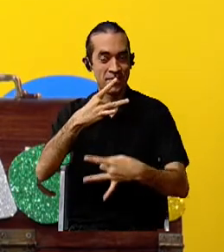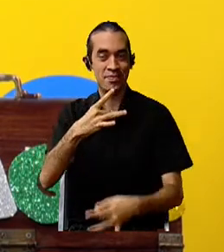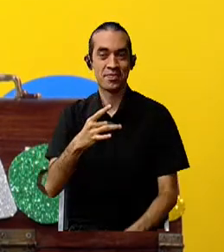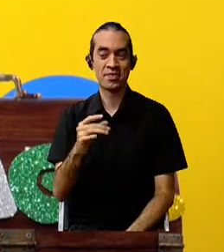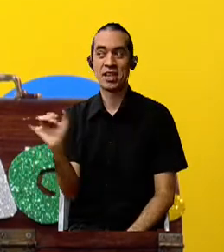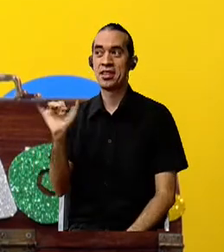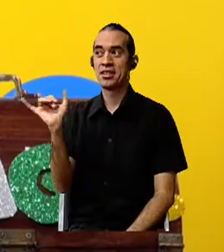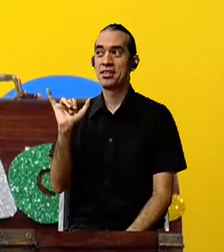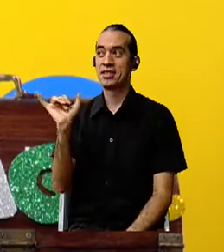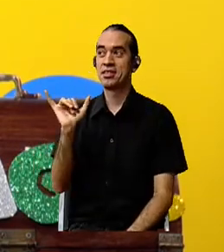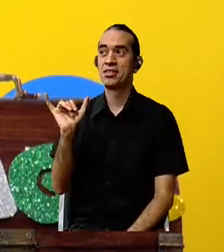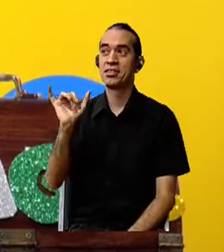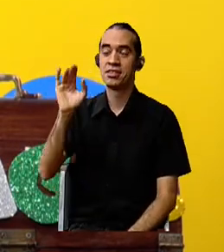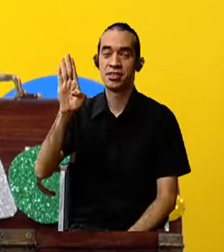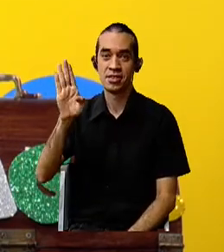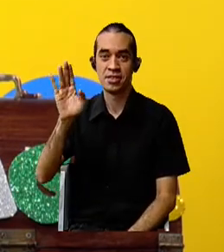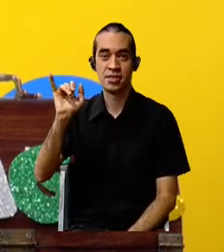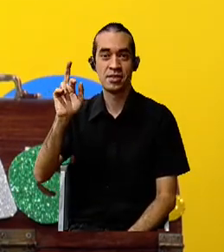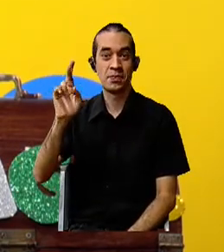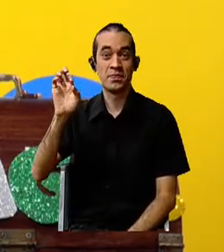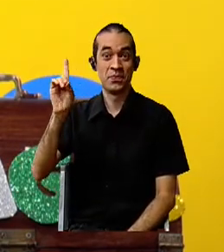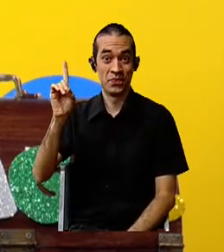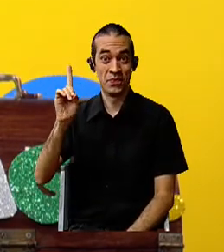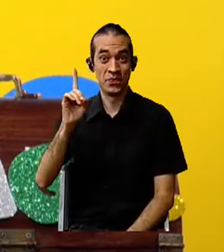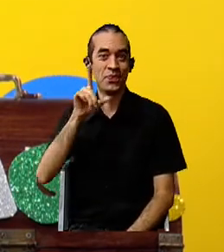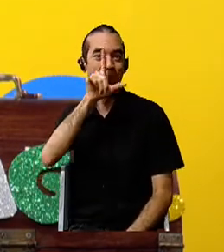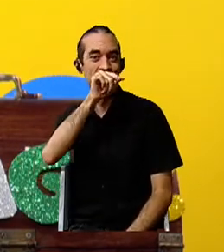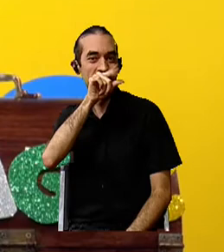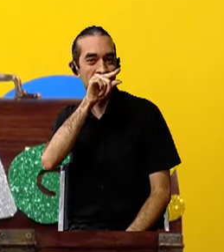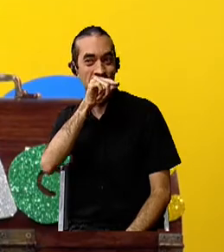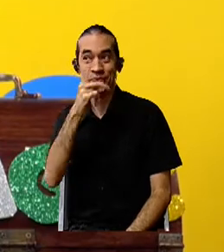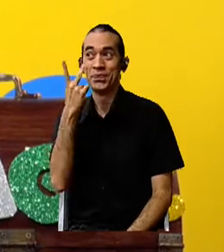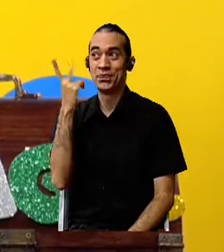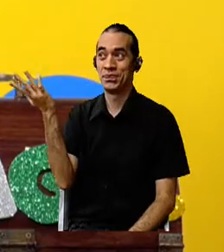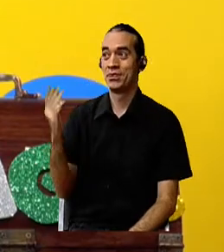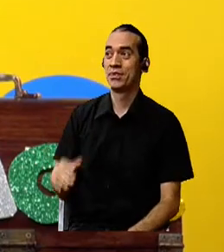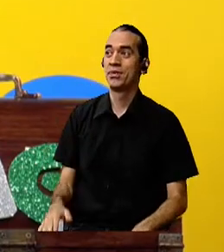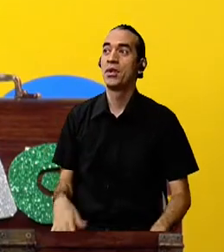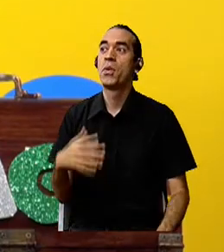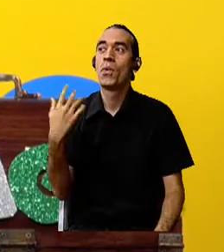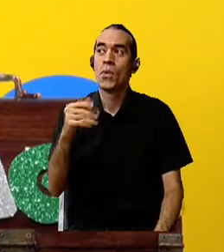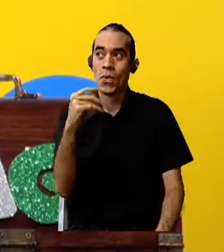Also, we have a bird. Look.